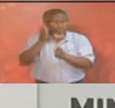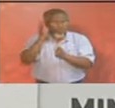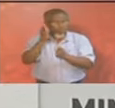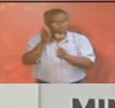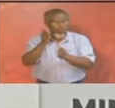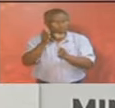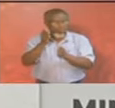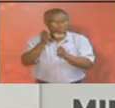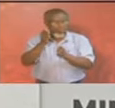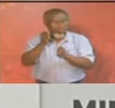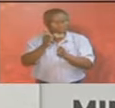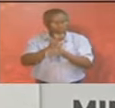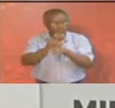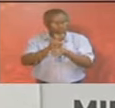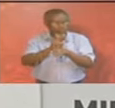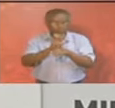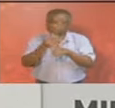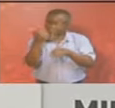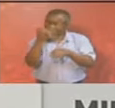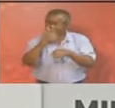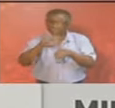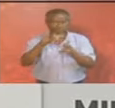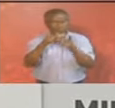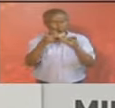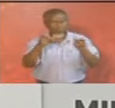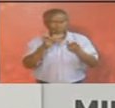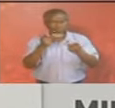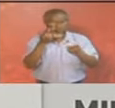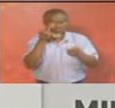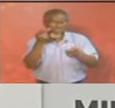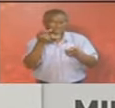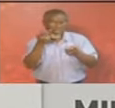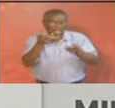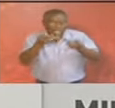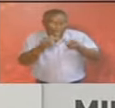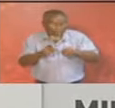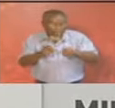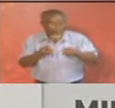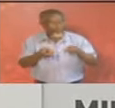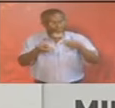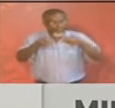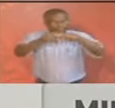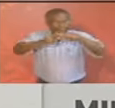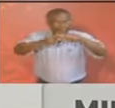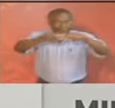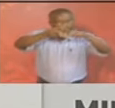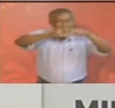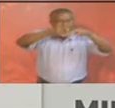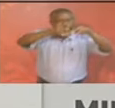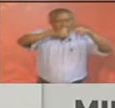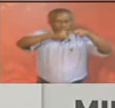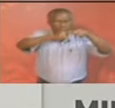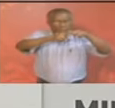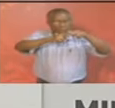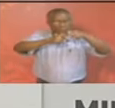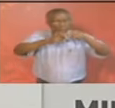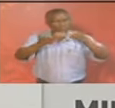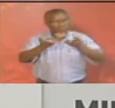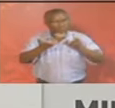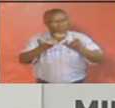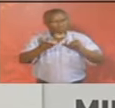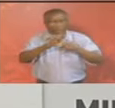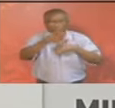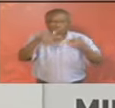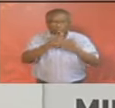have seeing an increase in the number of cases. These are general measures that all counties